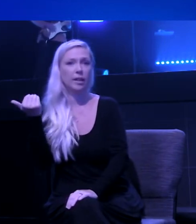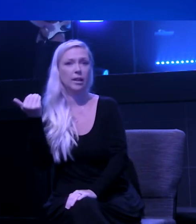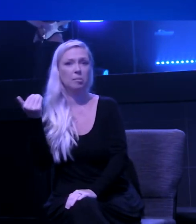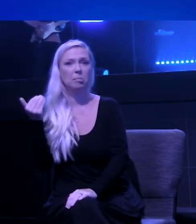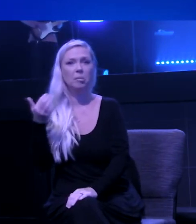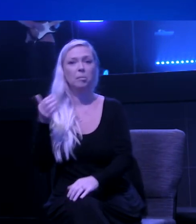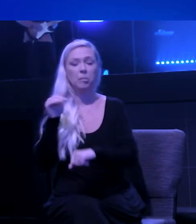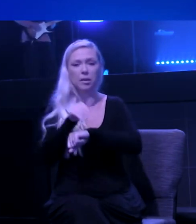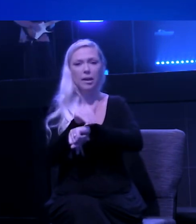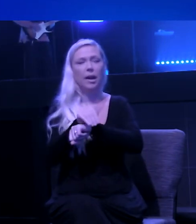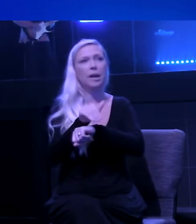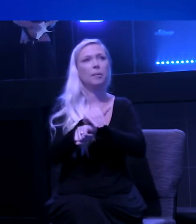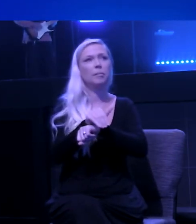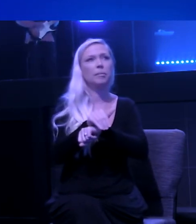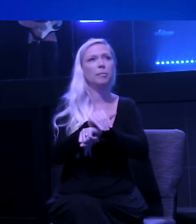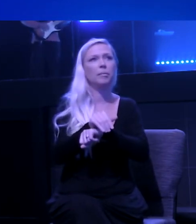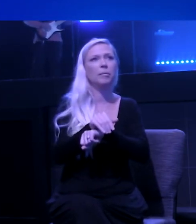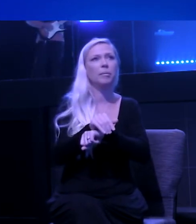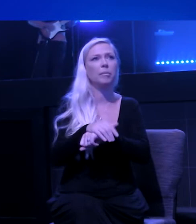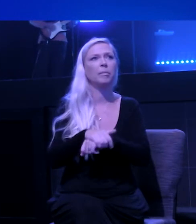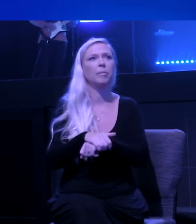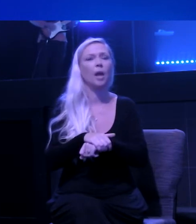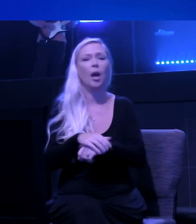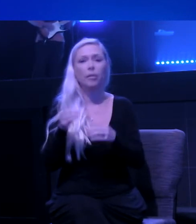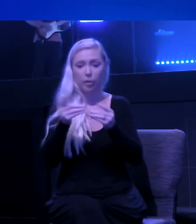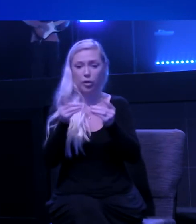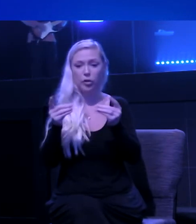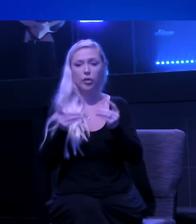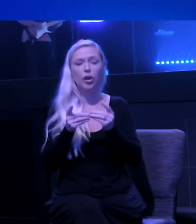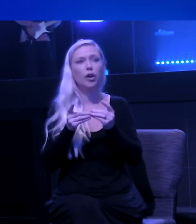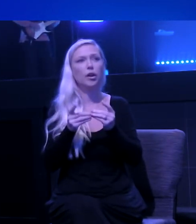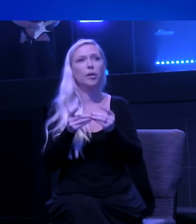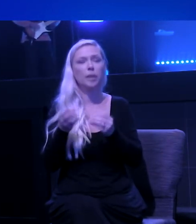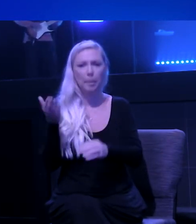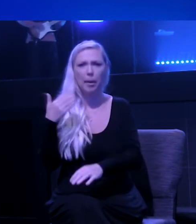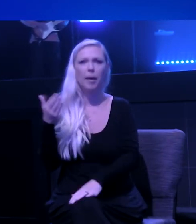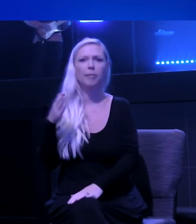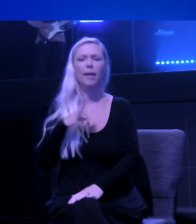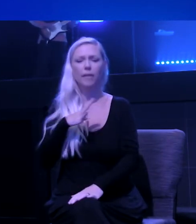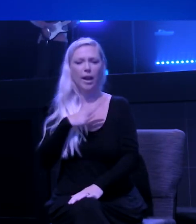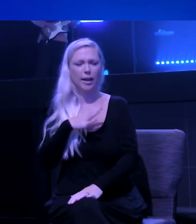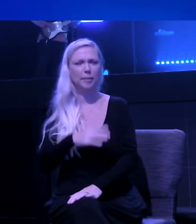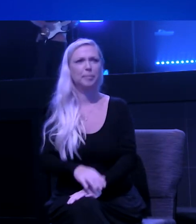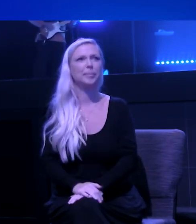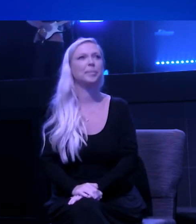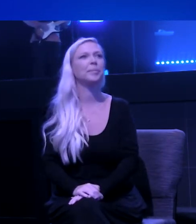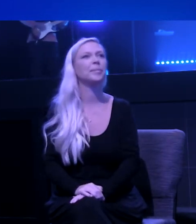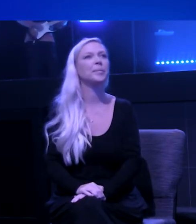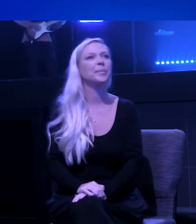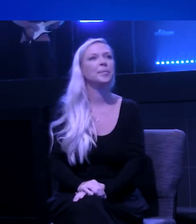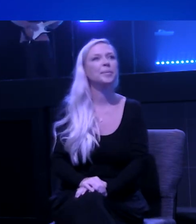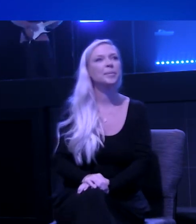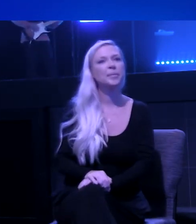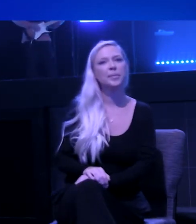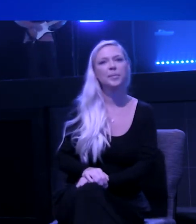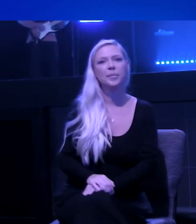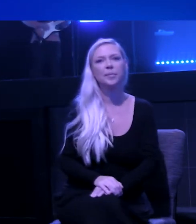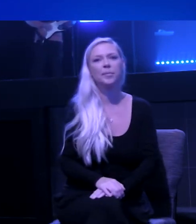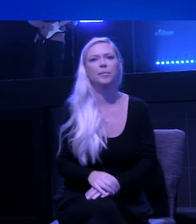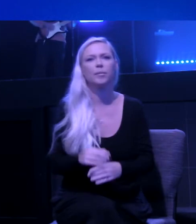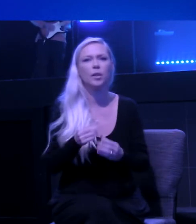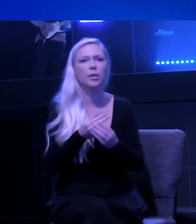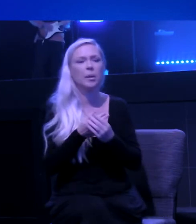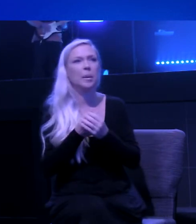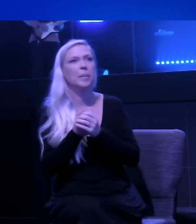and we'll be down this hallway. We got all kinds of desserts lined up. Now, come on, you can't do lunch and dessert. You got to pick one. I know how that works. I've